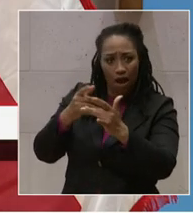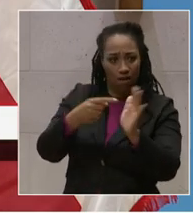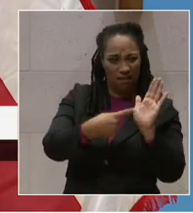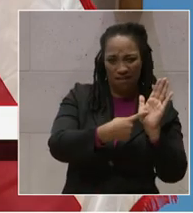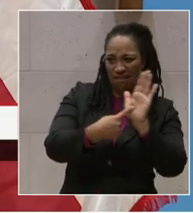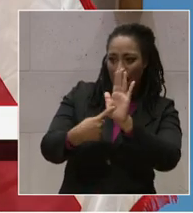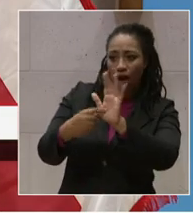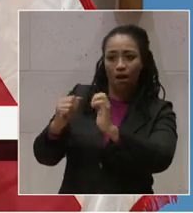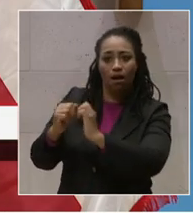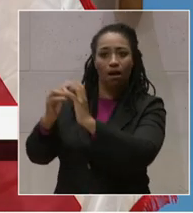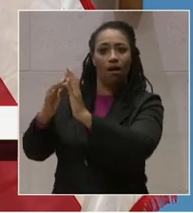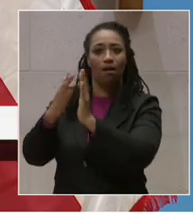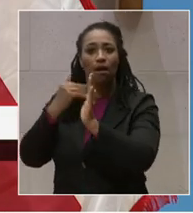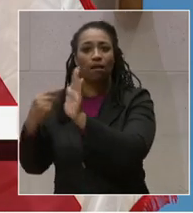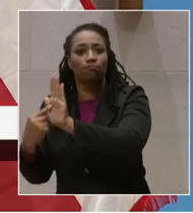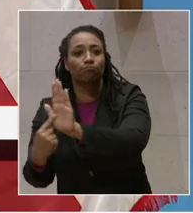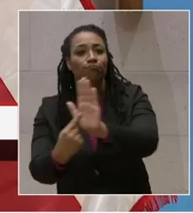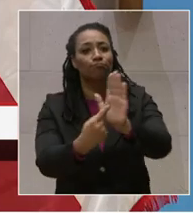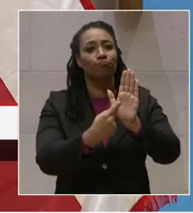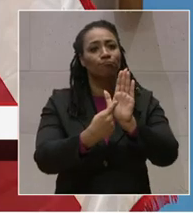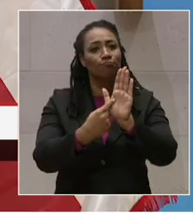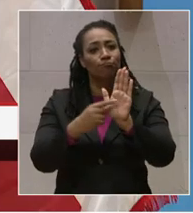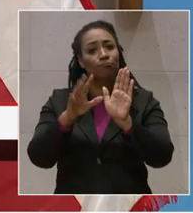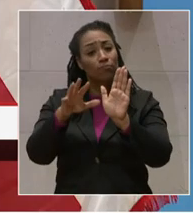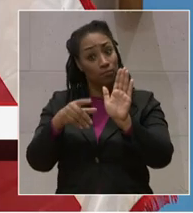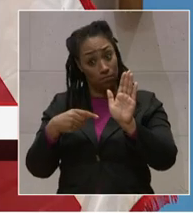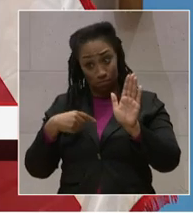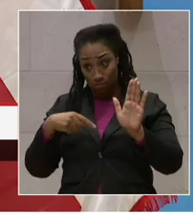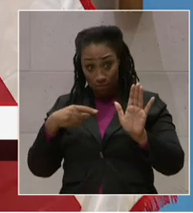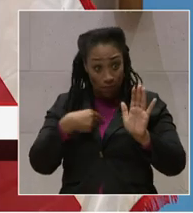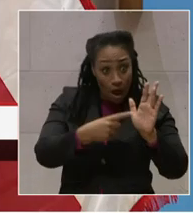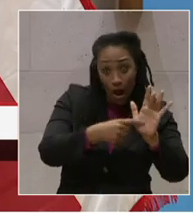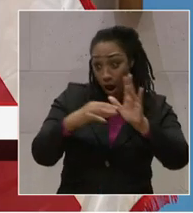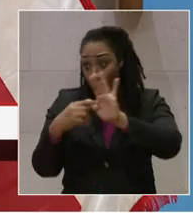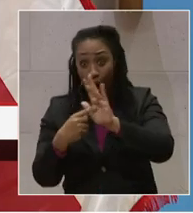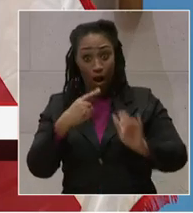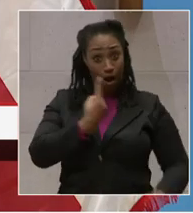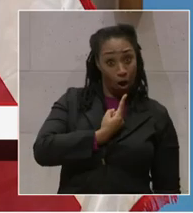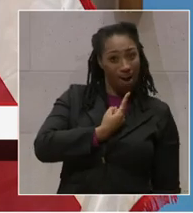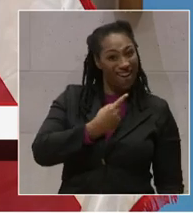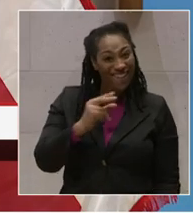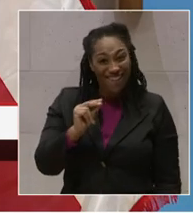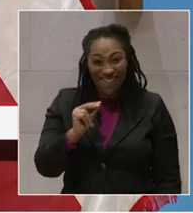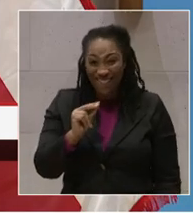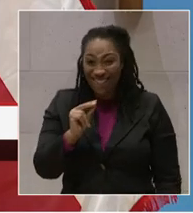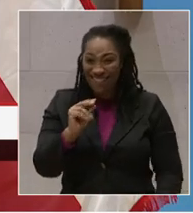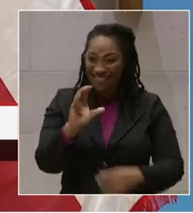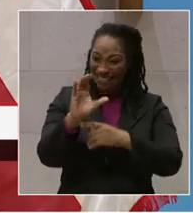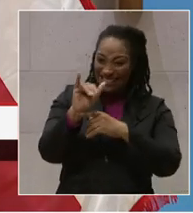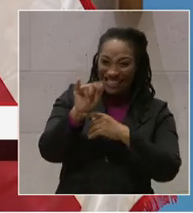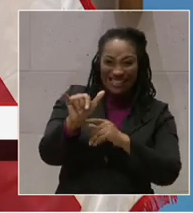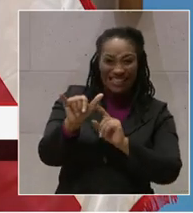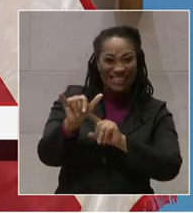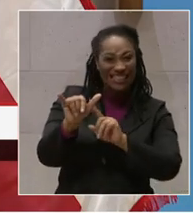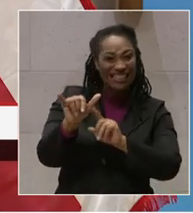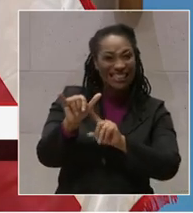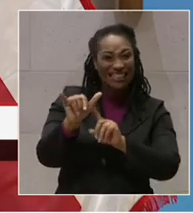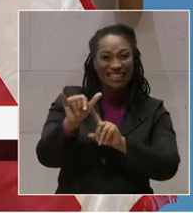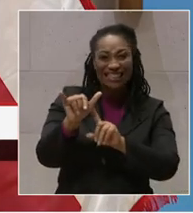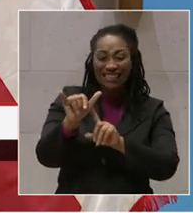that we can't do this alone, though. It's not that it's just a city issue, but city leaders have brought in